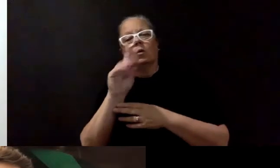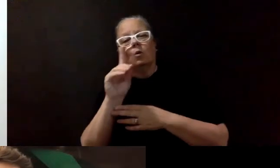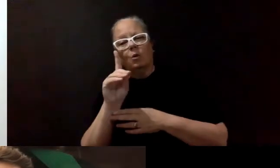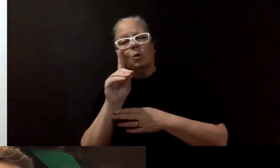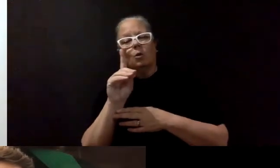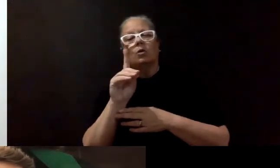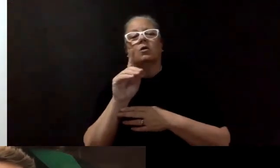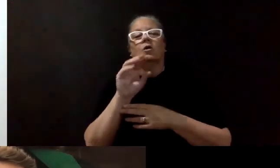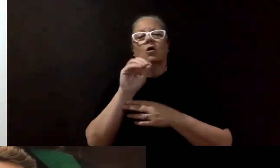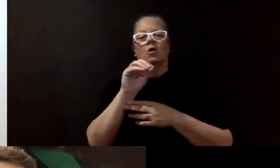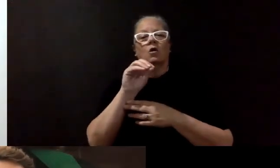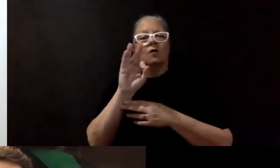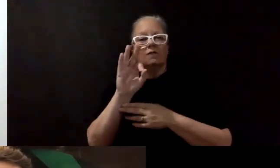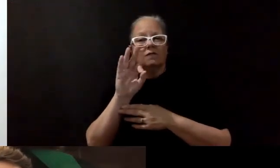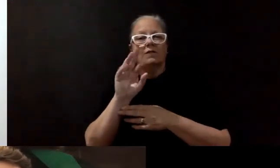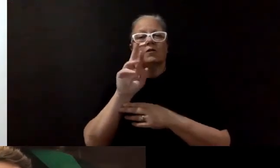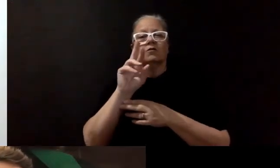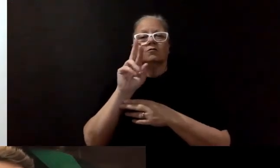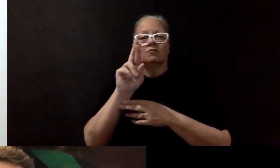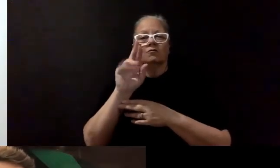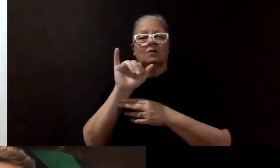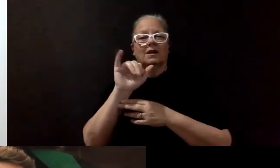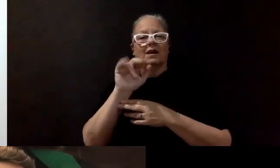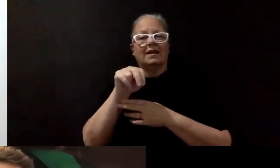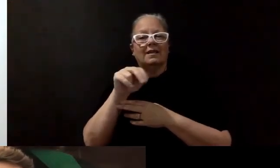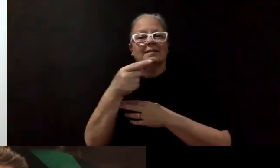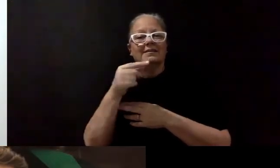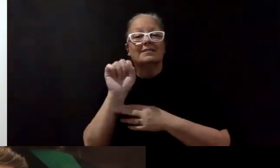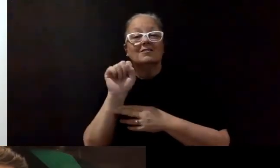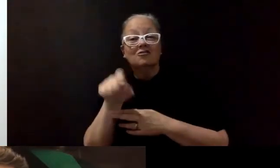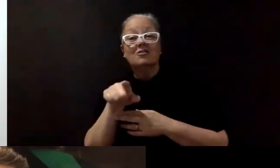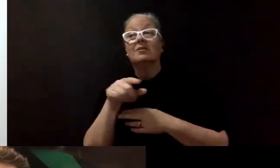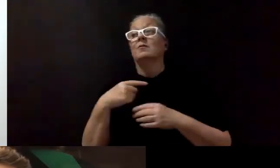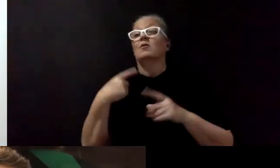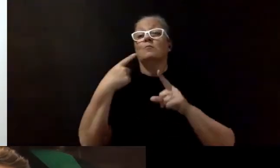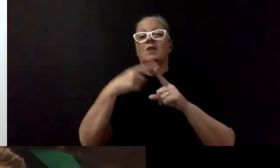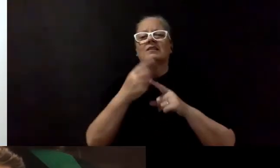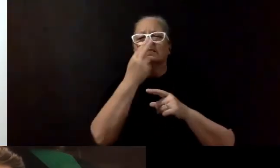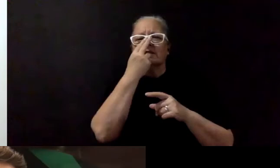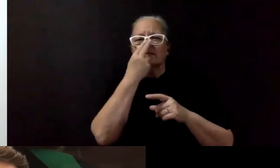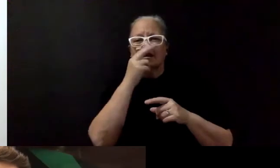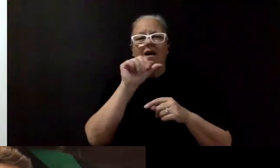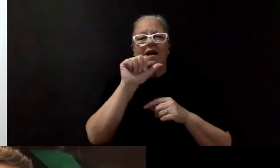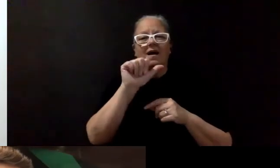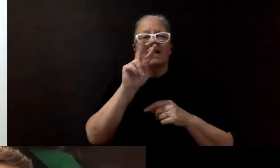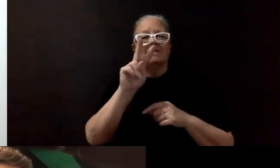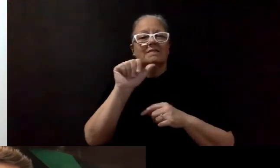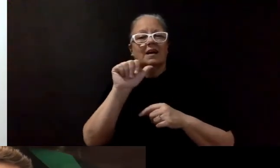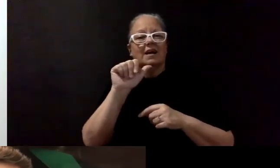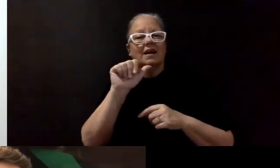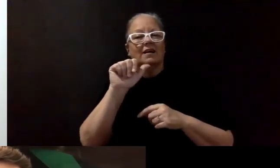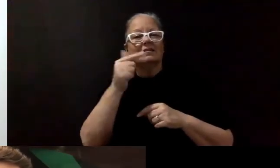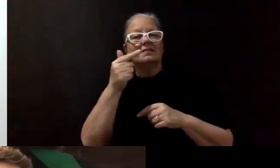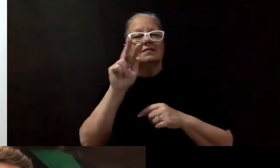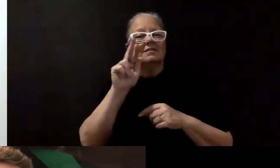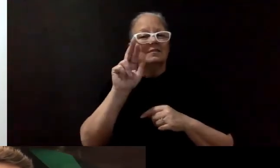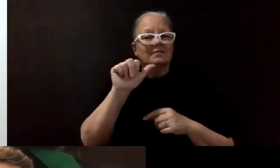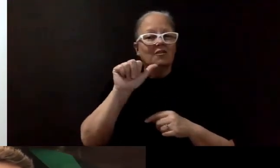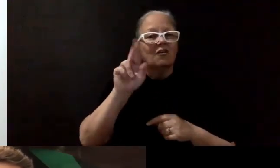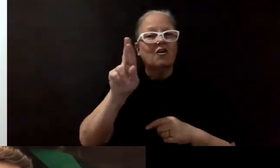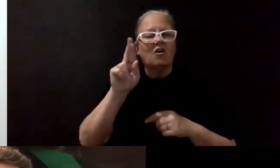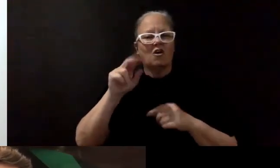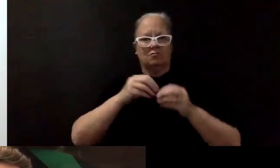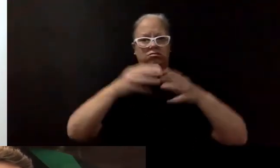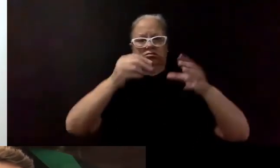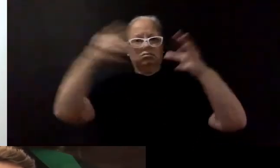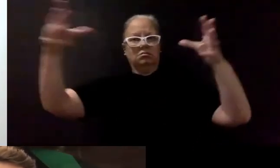coming here, there's no doubt that will be increasing. So the opportunity is there. It's just up to us now to go out